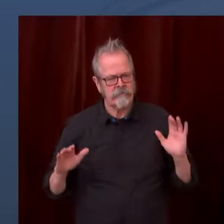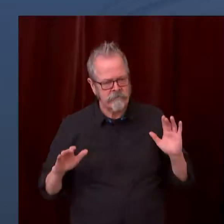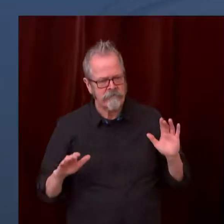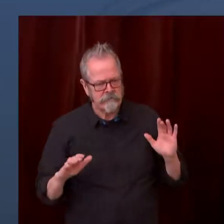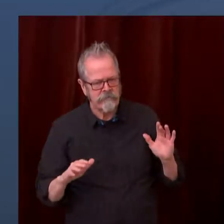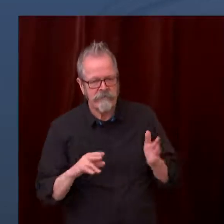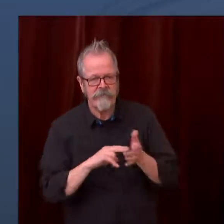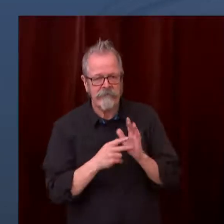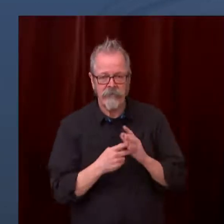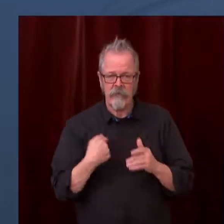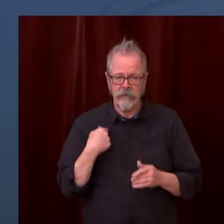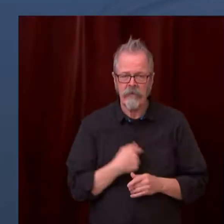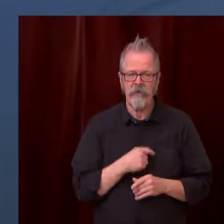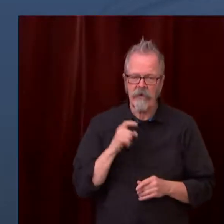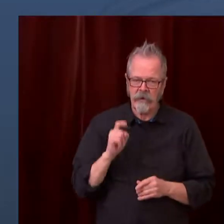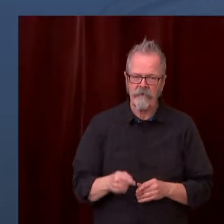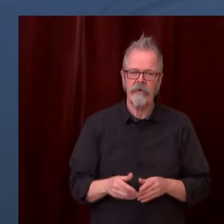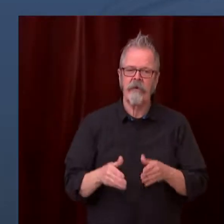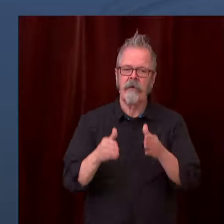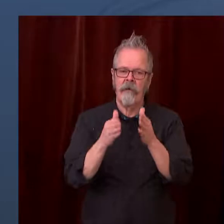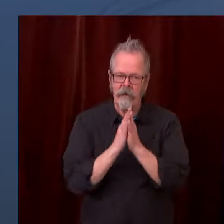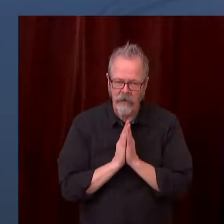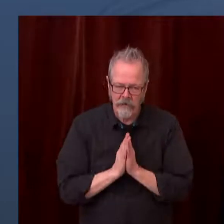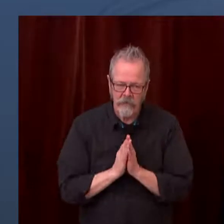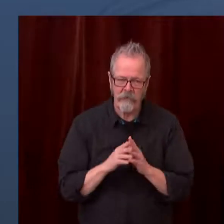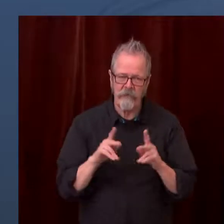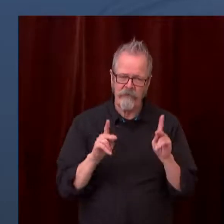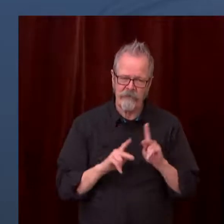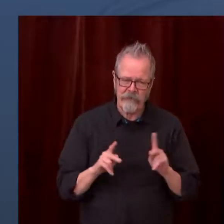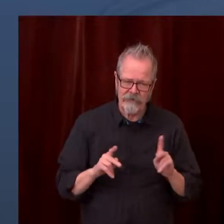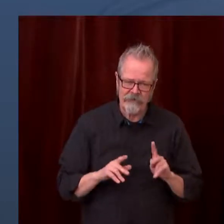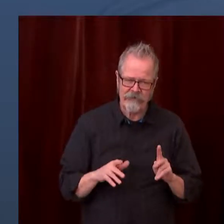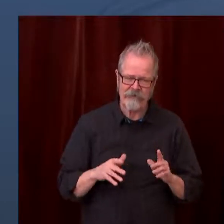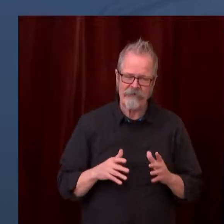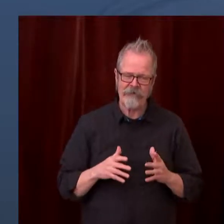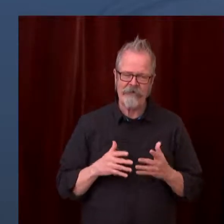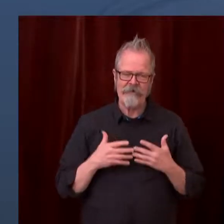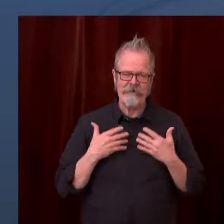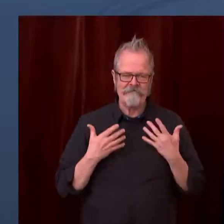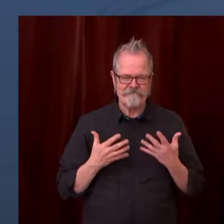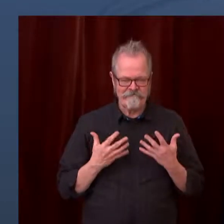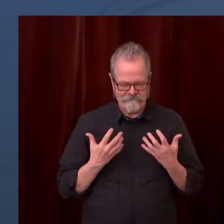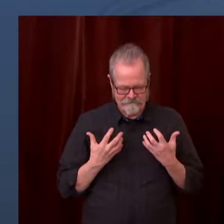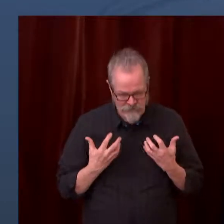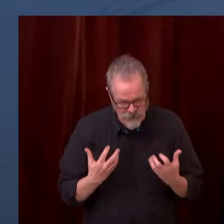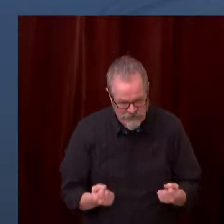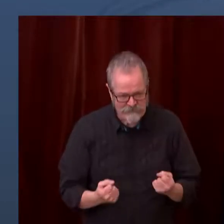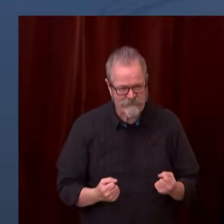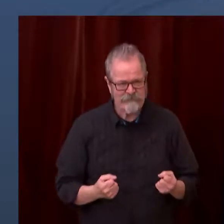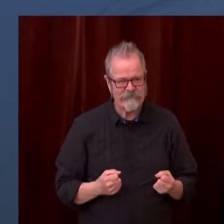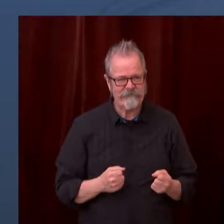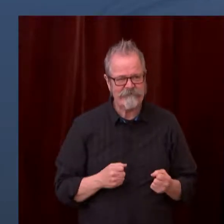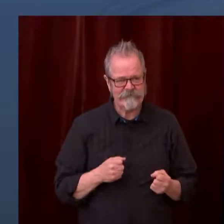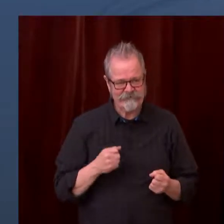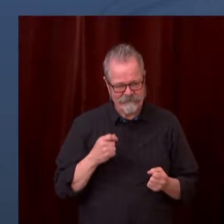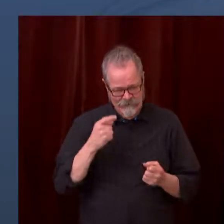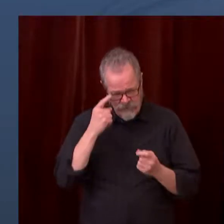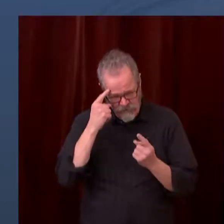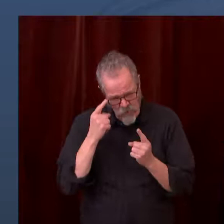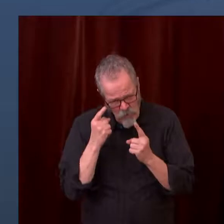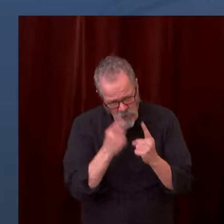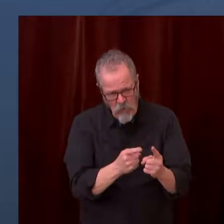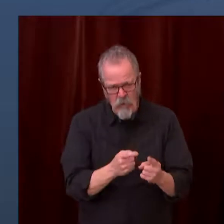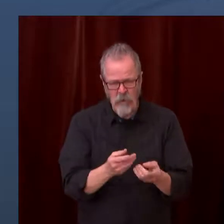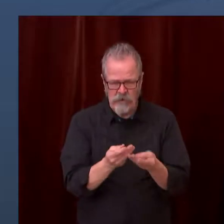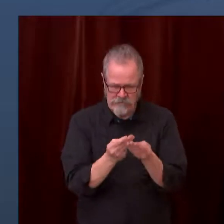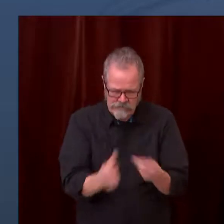dig deep a little bit and get in touch with a solution-minded mindset. Because once these communities